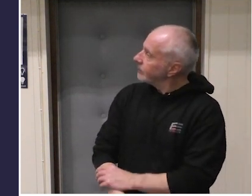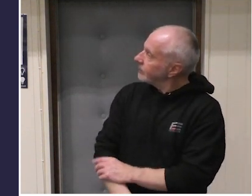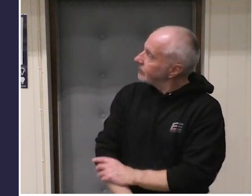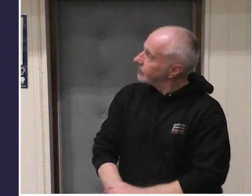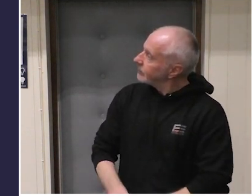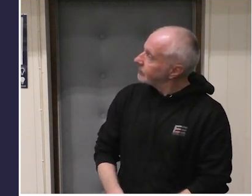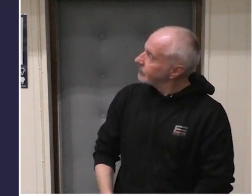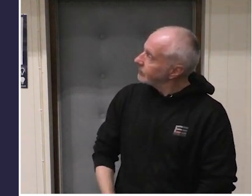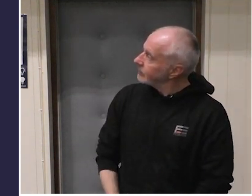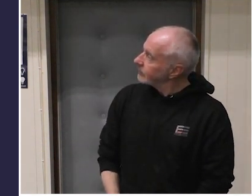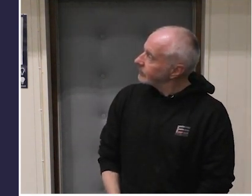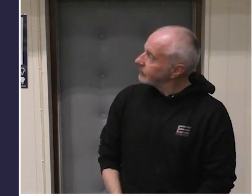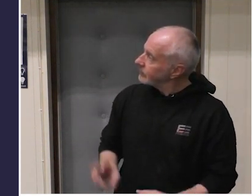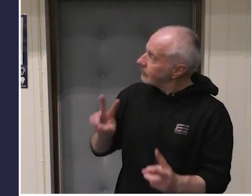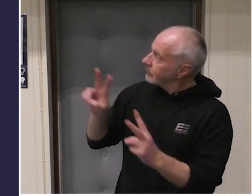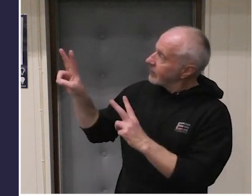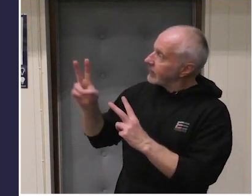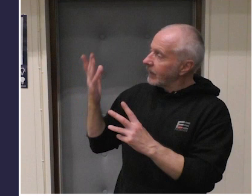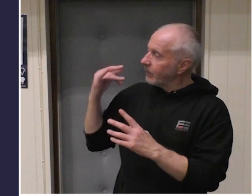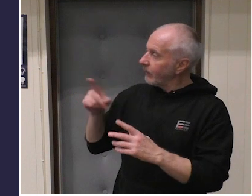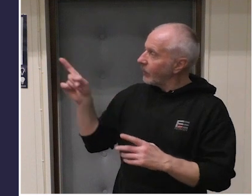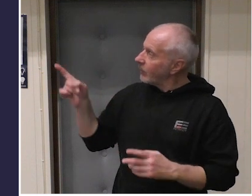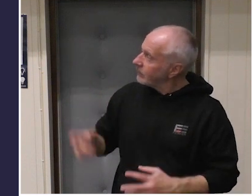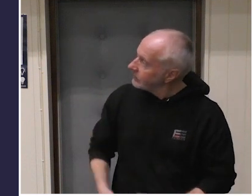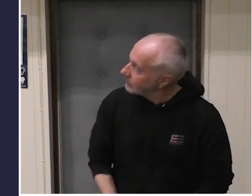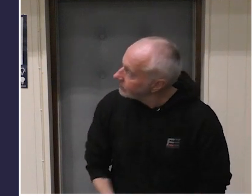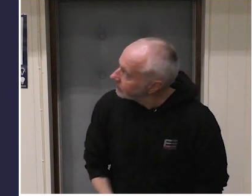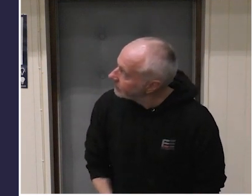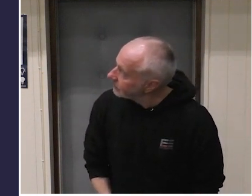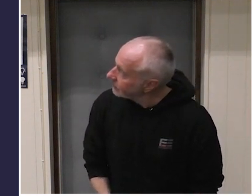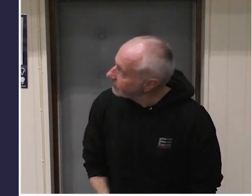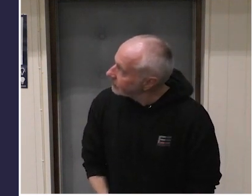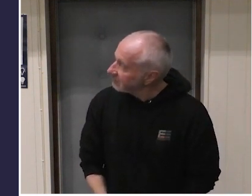Right. Has everyone seen this? I think you have to be a certain age to have seen this.